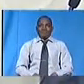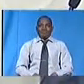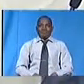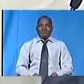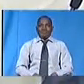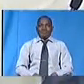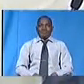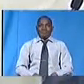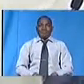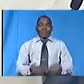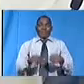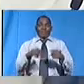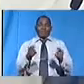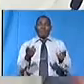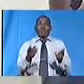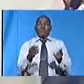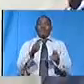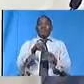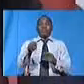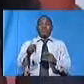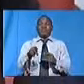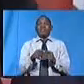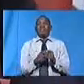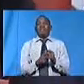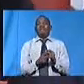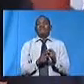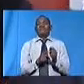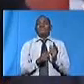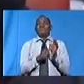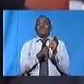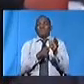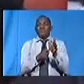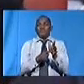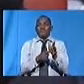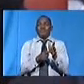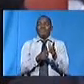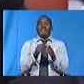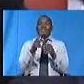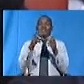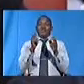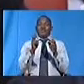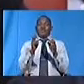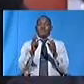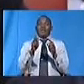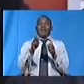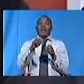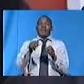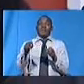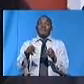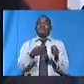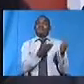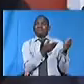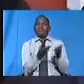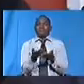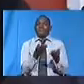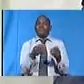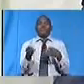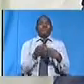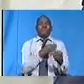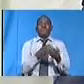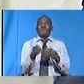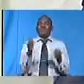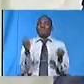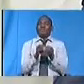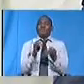In proof of their case in this court, the petitioners waved pink sheets at everybody. According to them, the